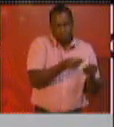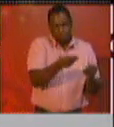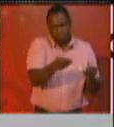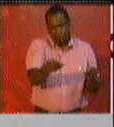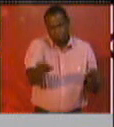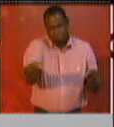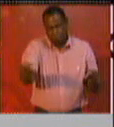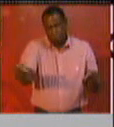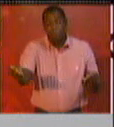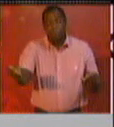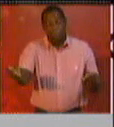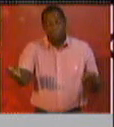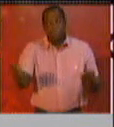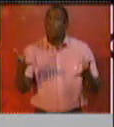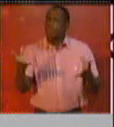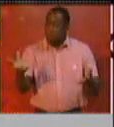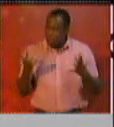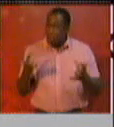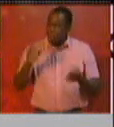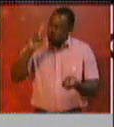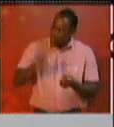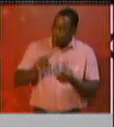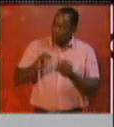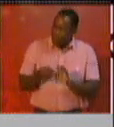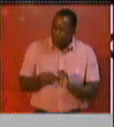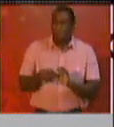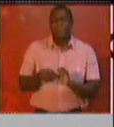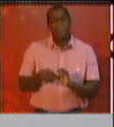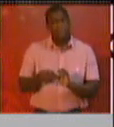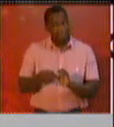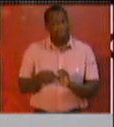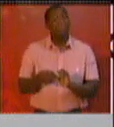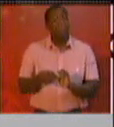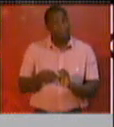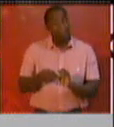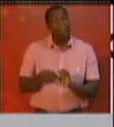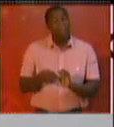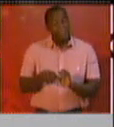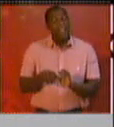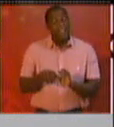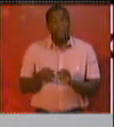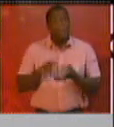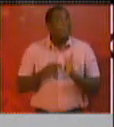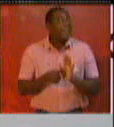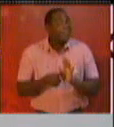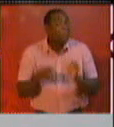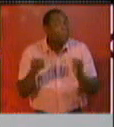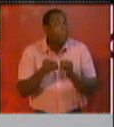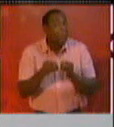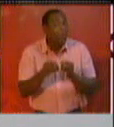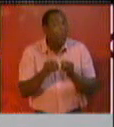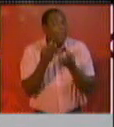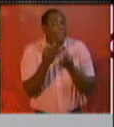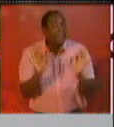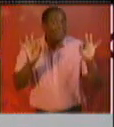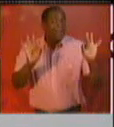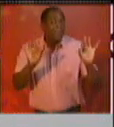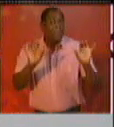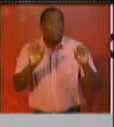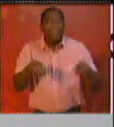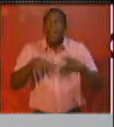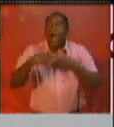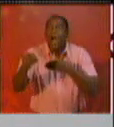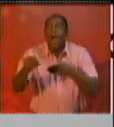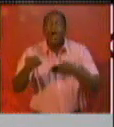lower numbers, and we'll be able to move around with some level of freedom, contrary to what's happening in other countries at this point